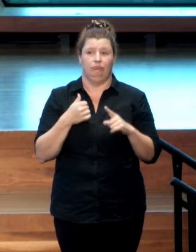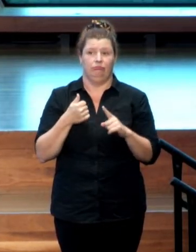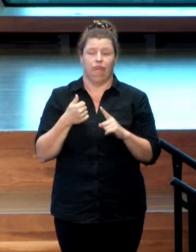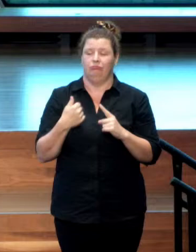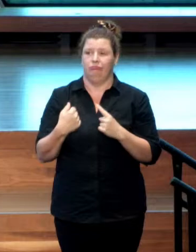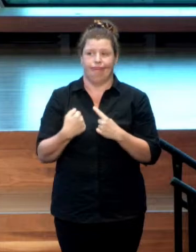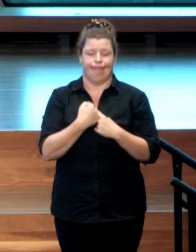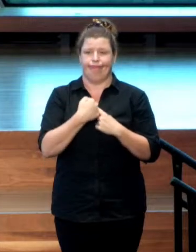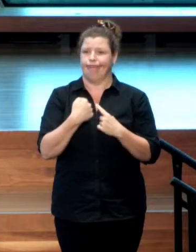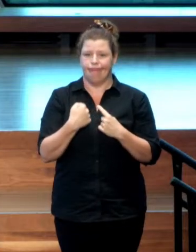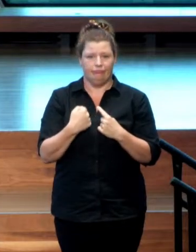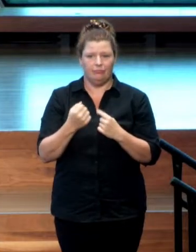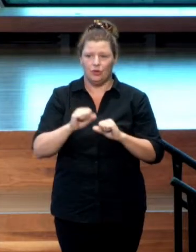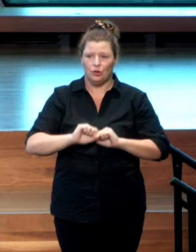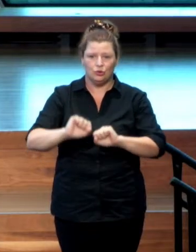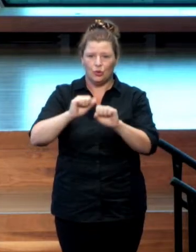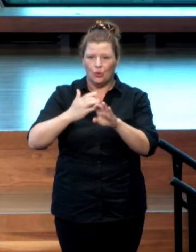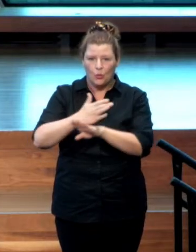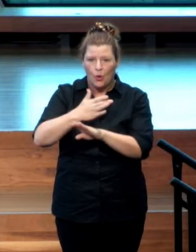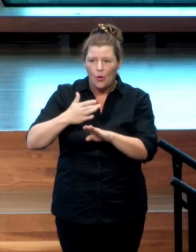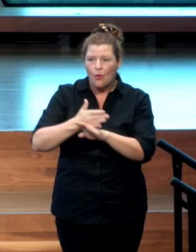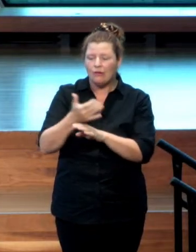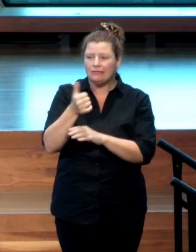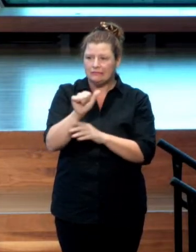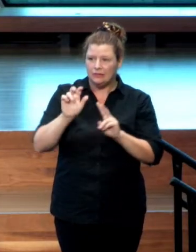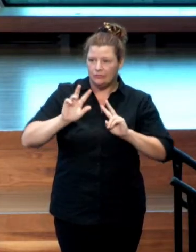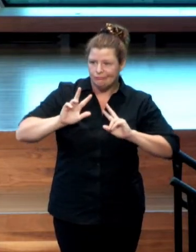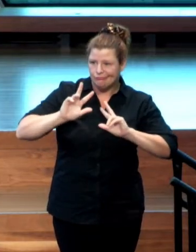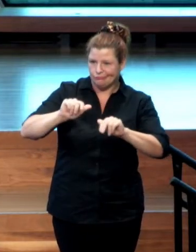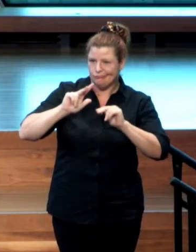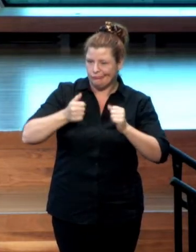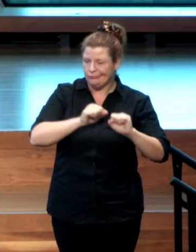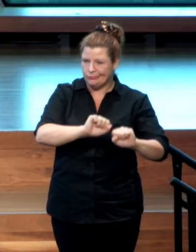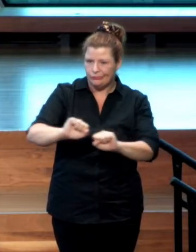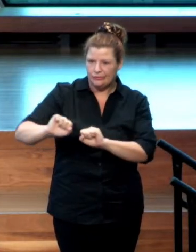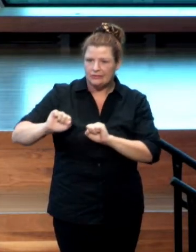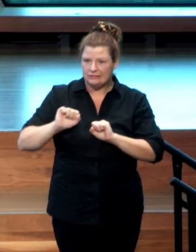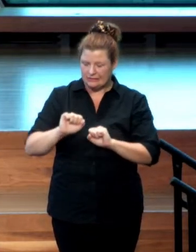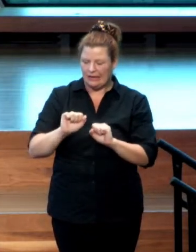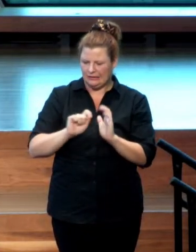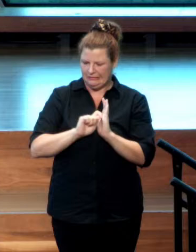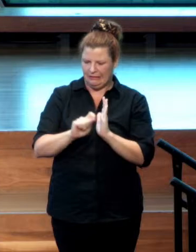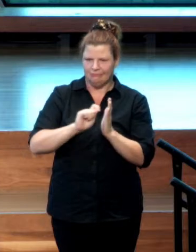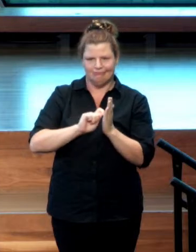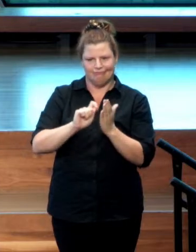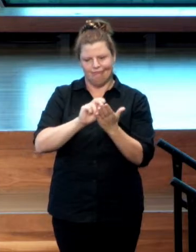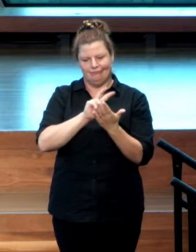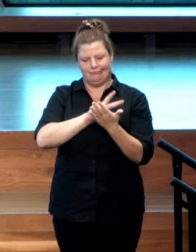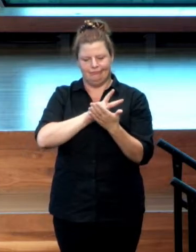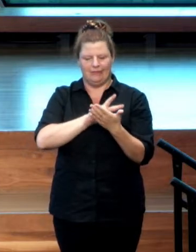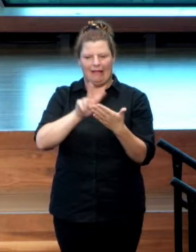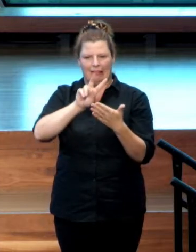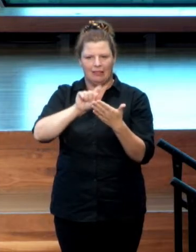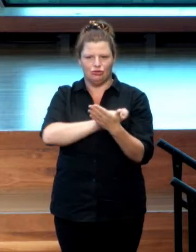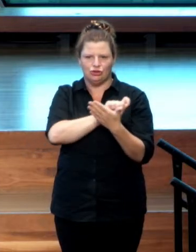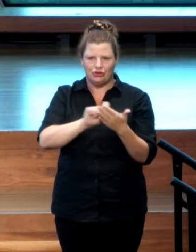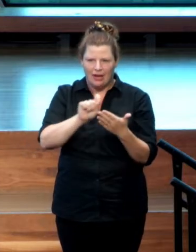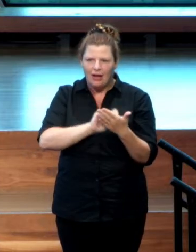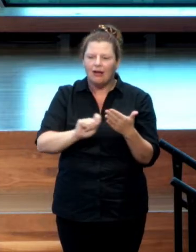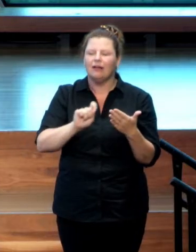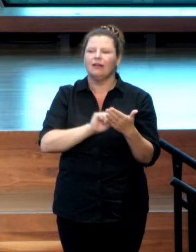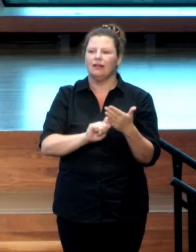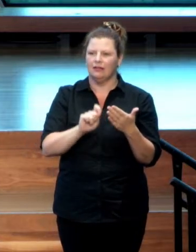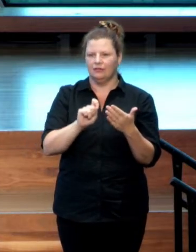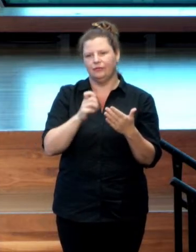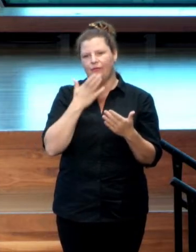do and the fact that you still care for and protect this necessary thing that we call literature. Thank you for building these